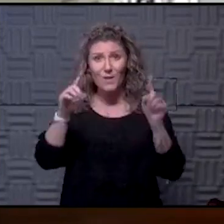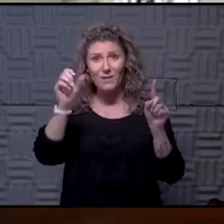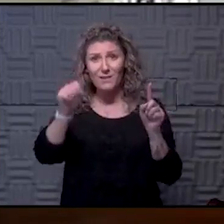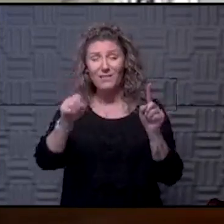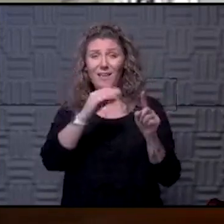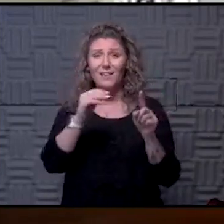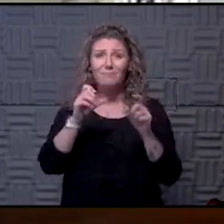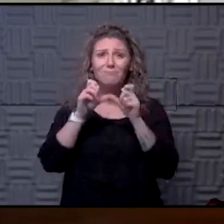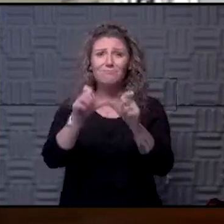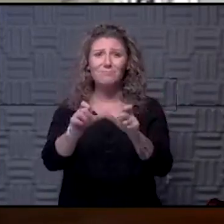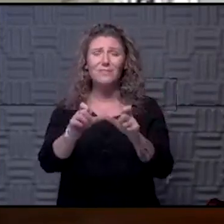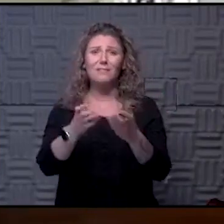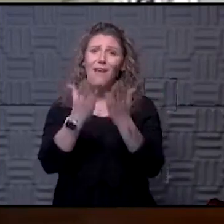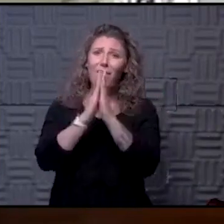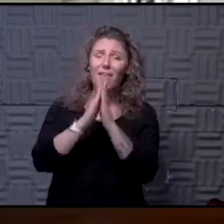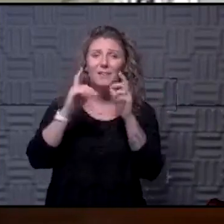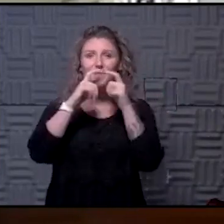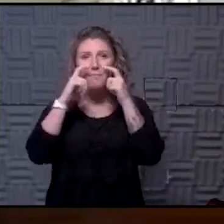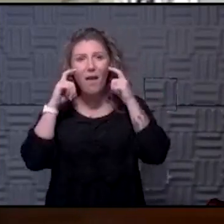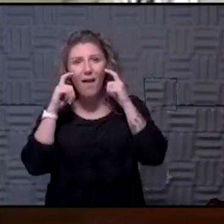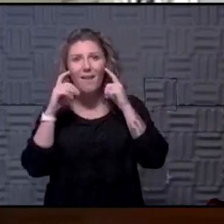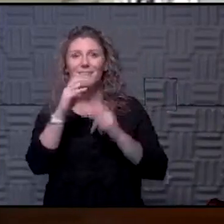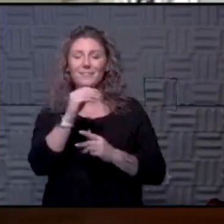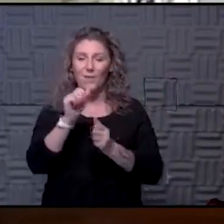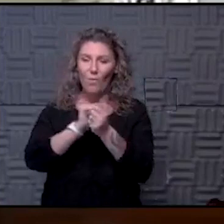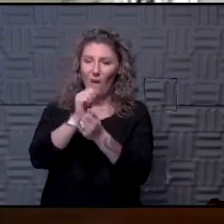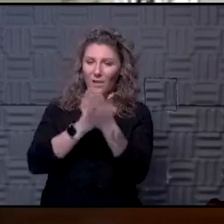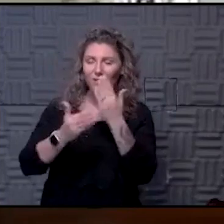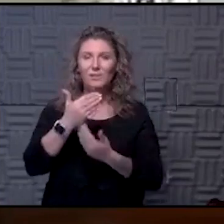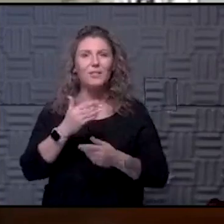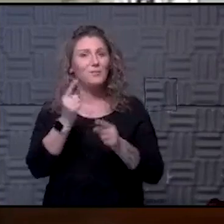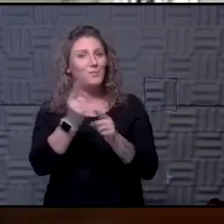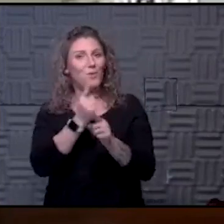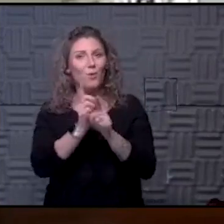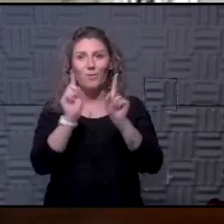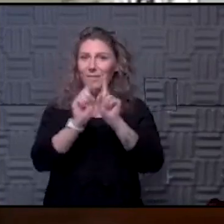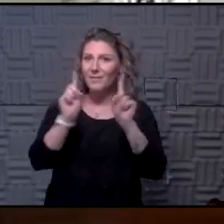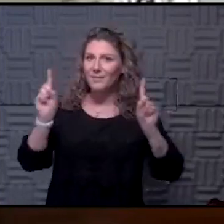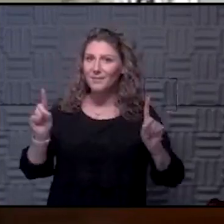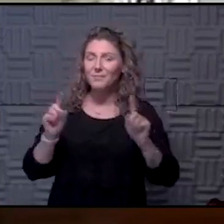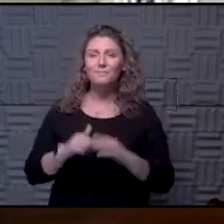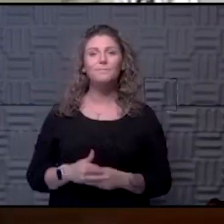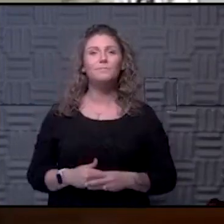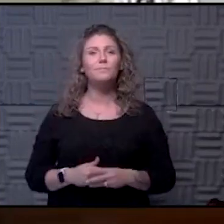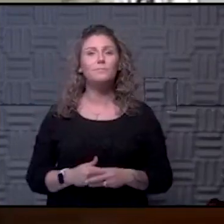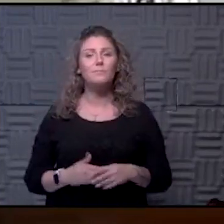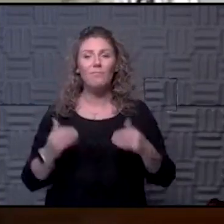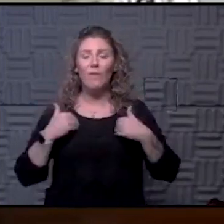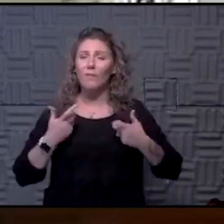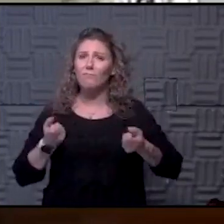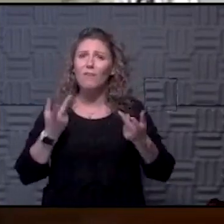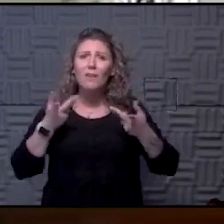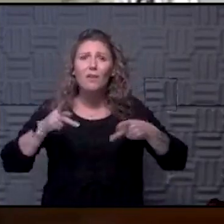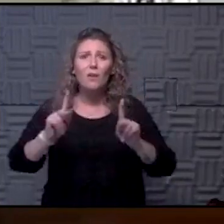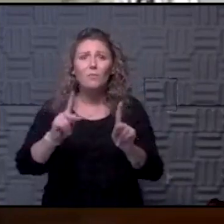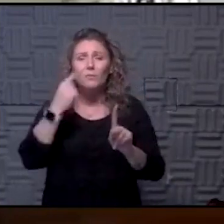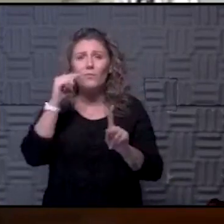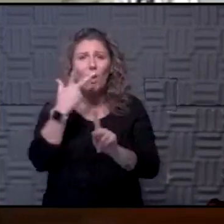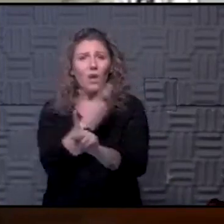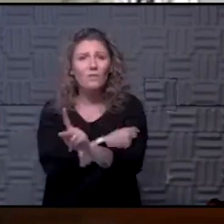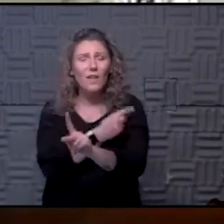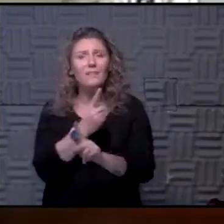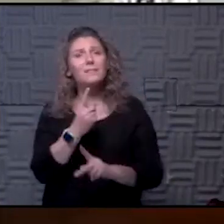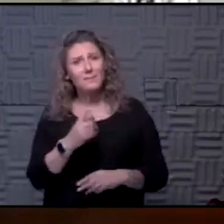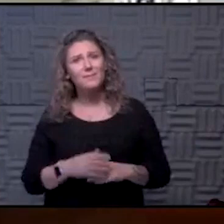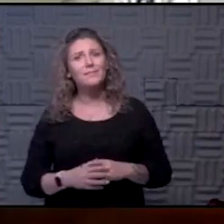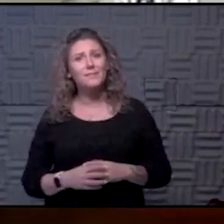wearing their mask, washing their hands, staying appropriately distanced. We do have many opportunities for vaccines on